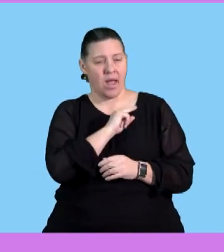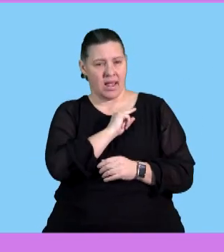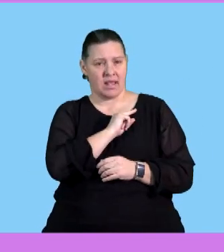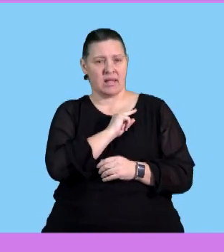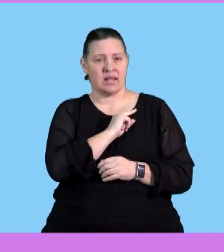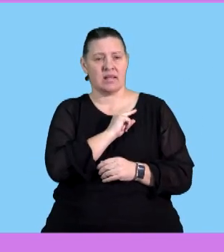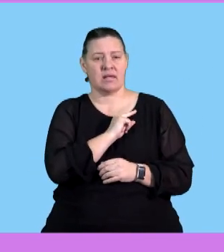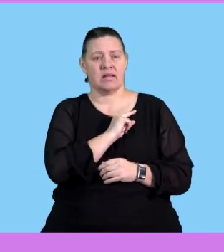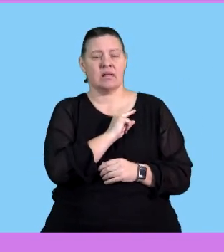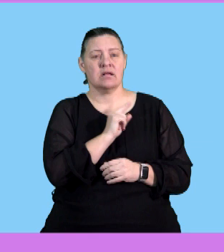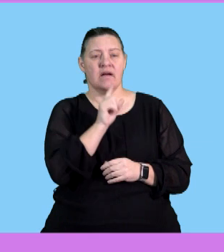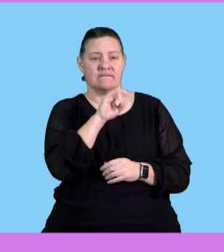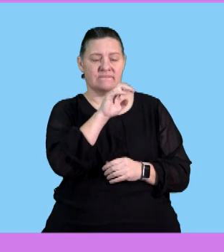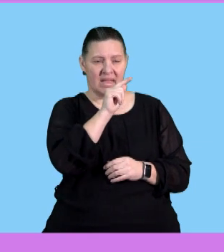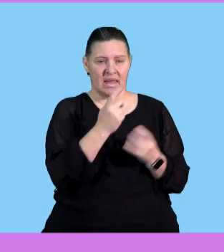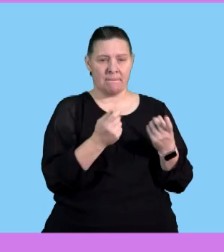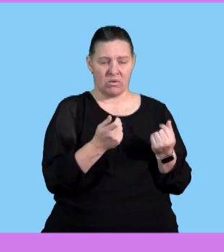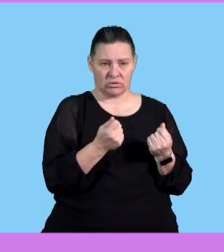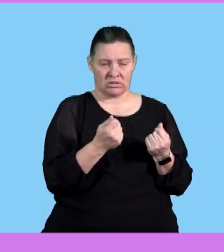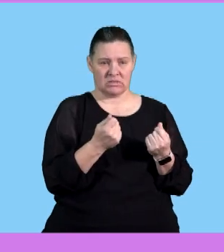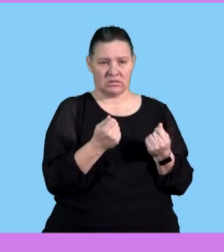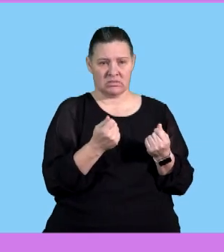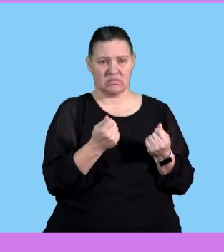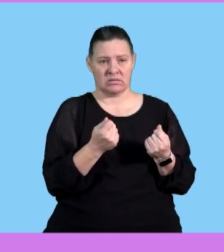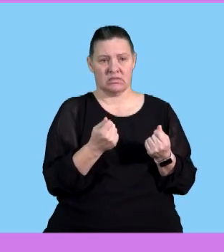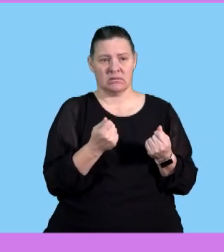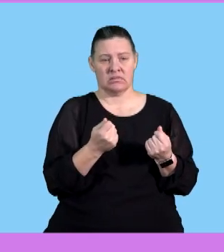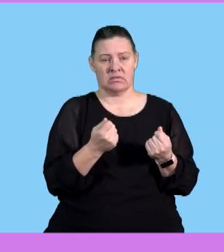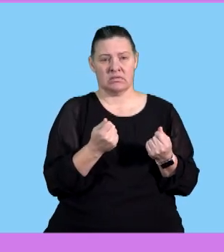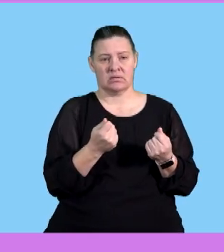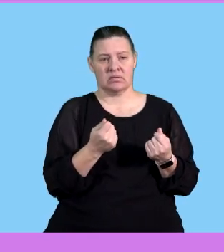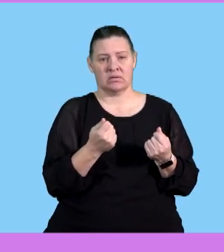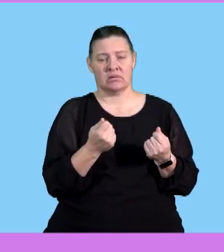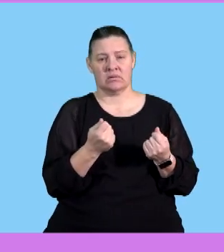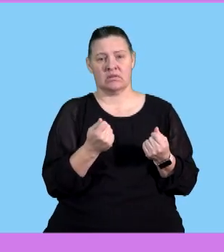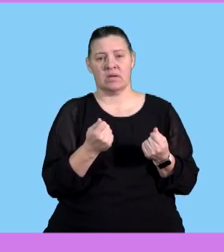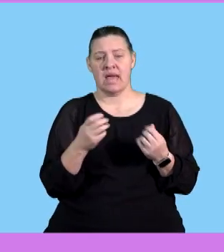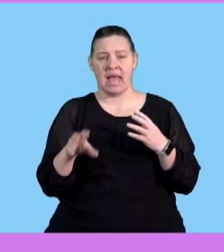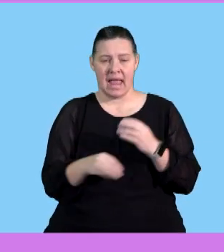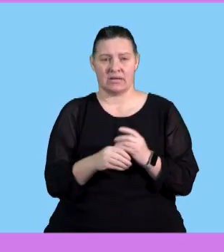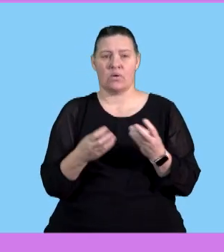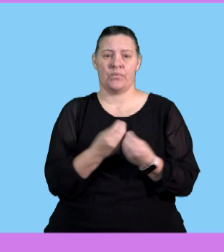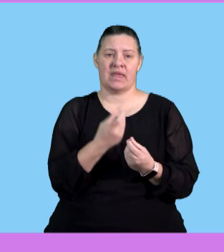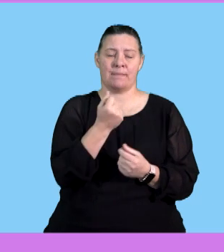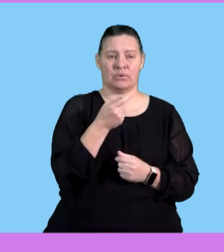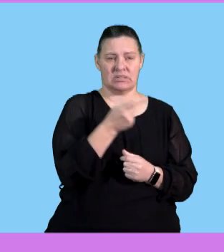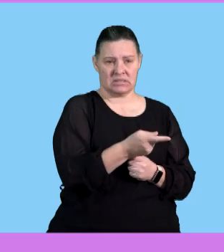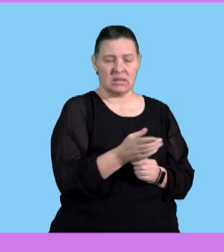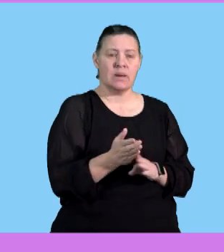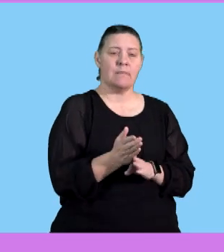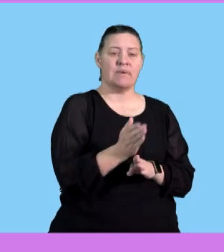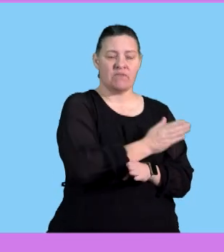correctly by simply taking the VAT amount adding it with